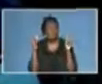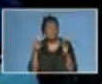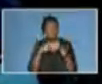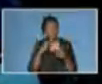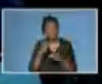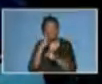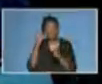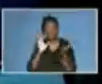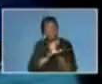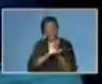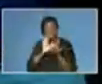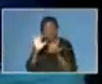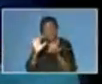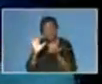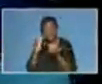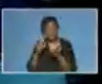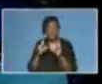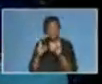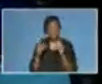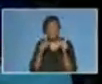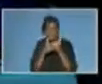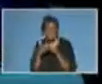It was on. It was clear. Everybody had a neck and neck.